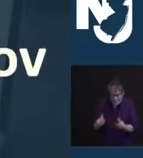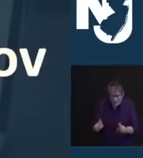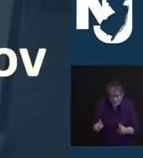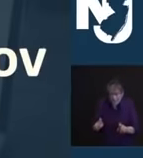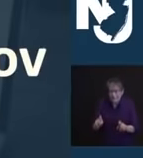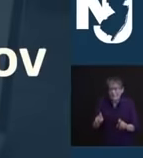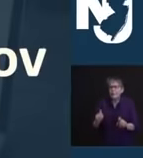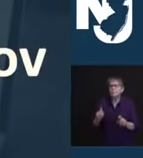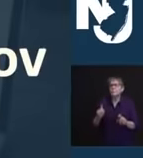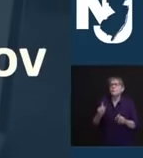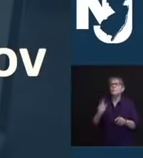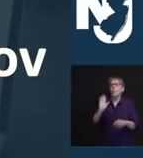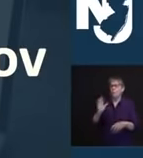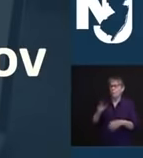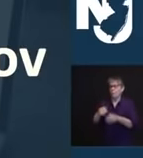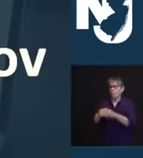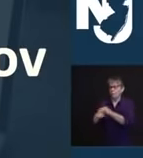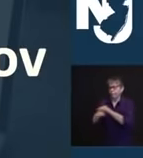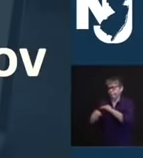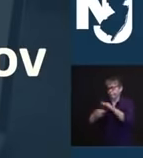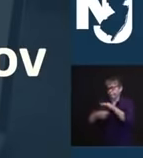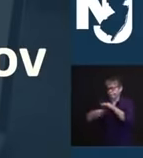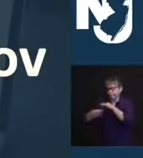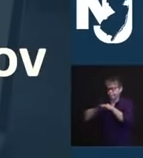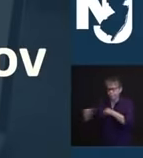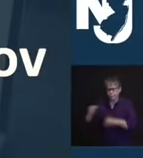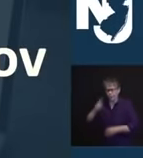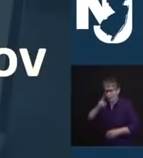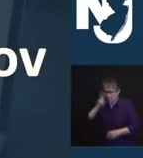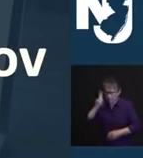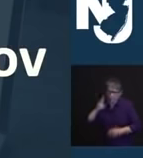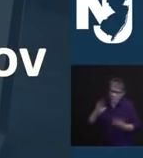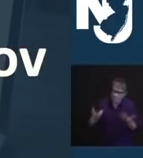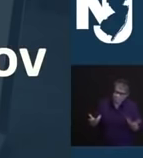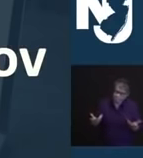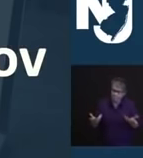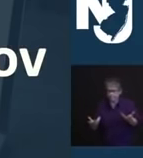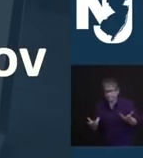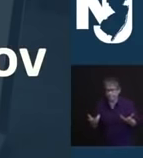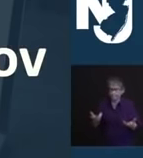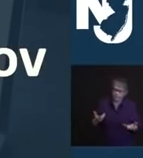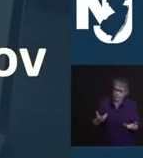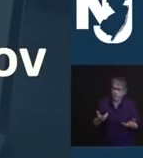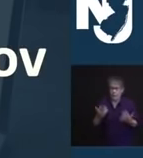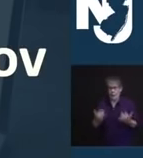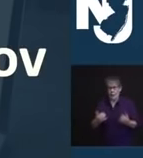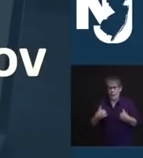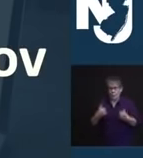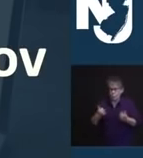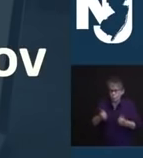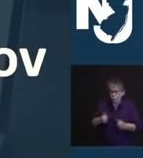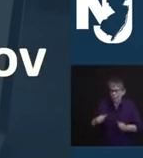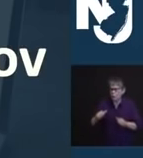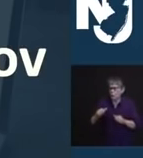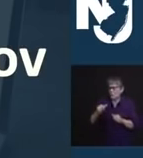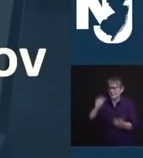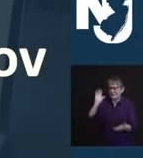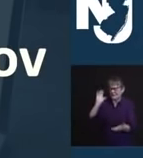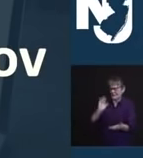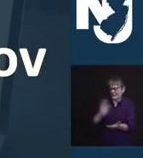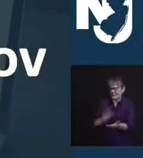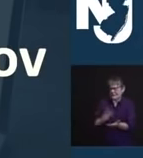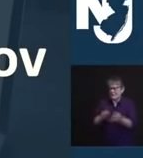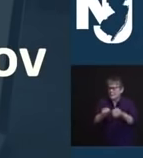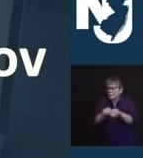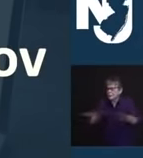our healthcare system starts with carefully chosen steps to hamper the spread of the virus, and because of the data, we know how